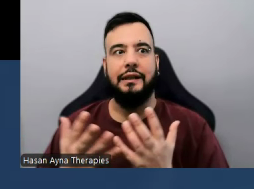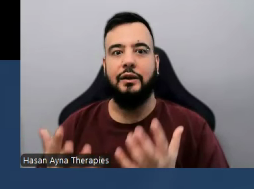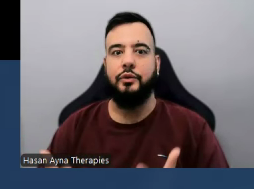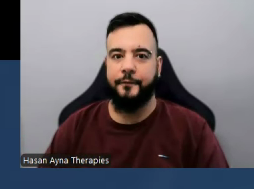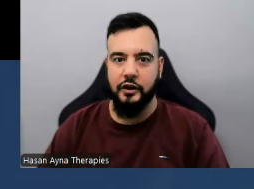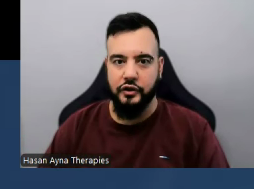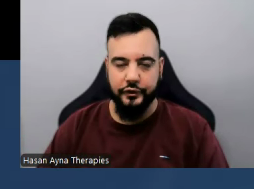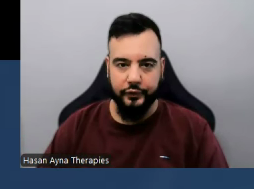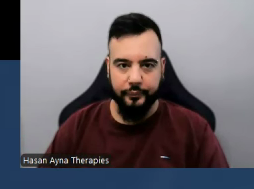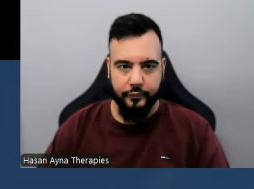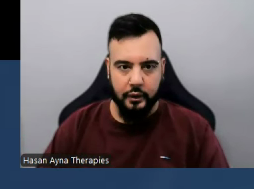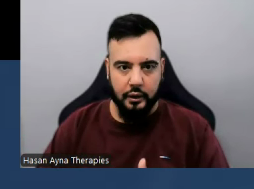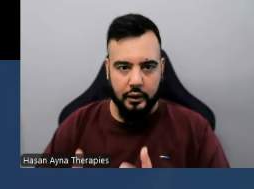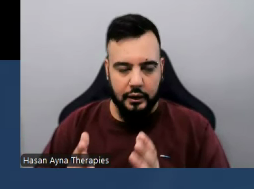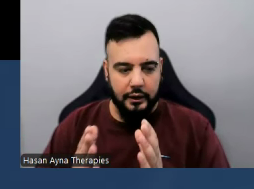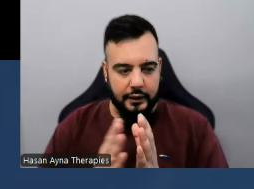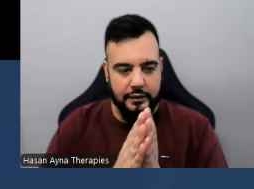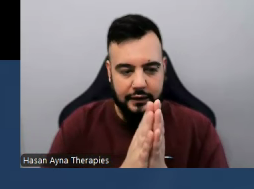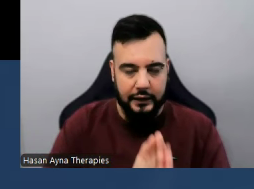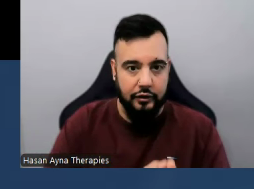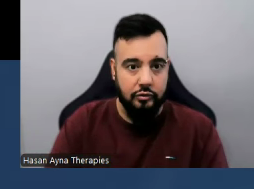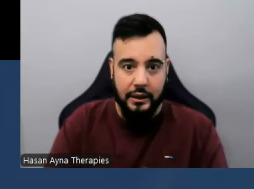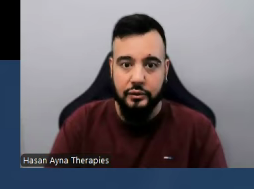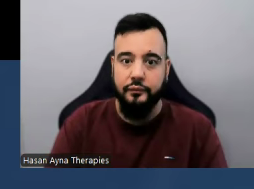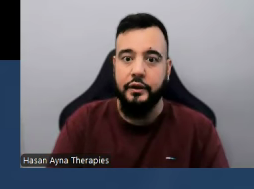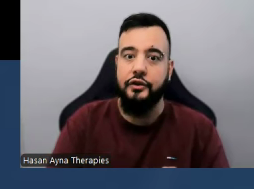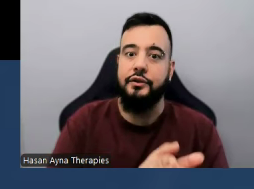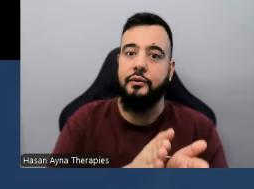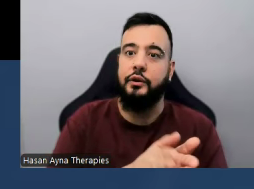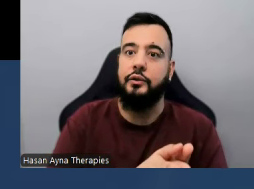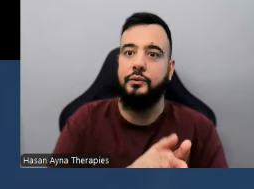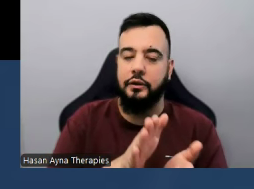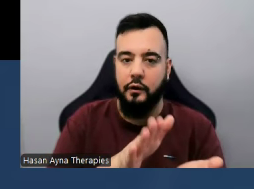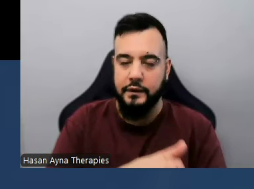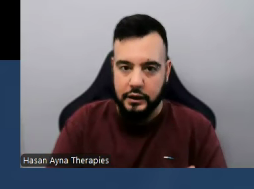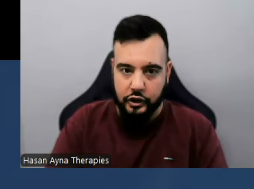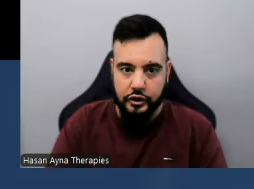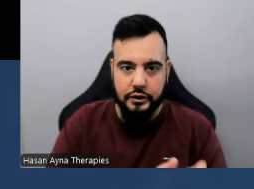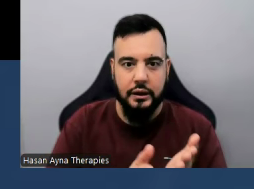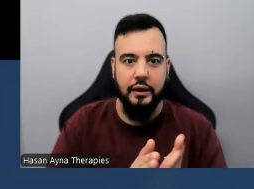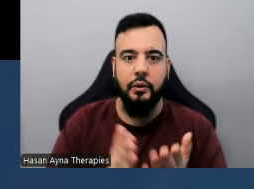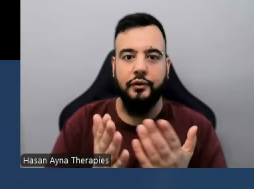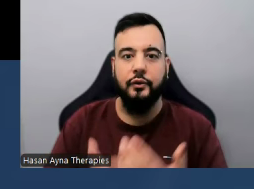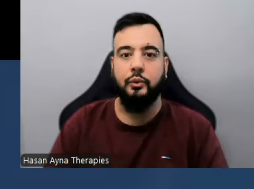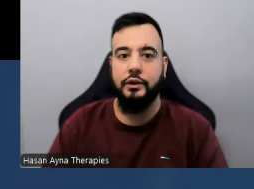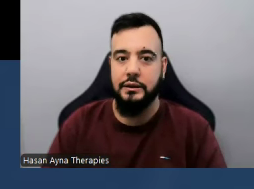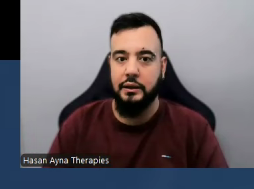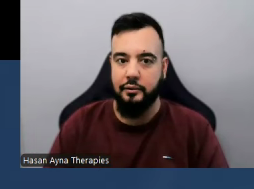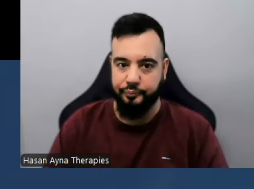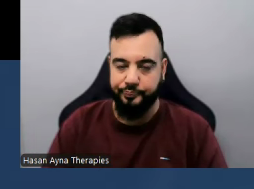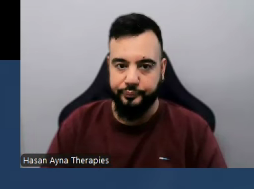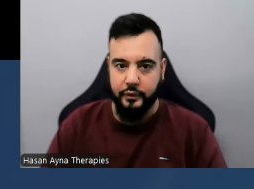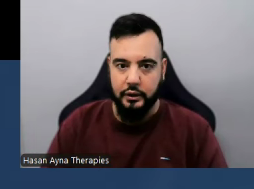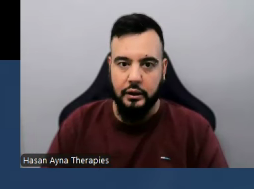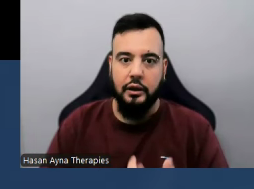your language features. Now, these are key grammatical features that we use in conversations as well as